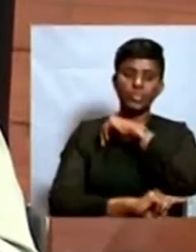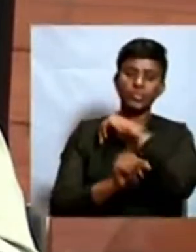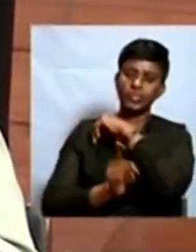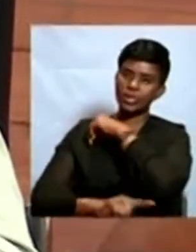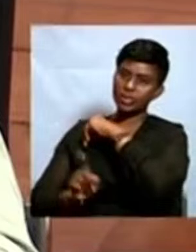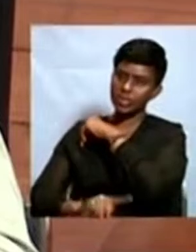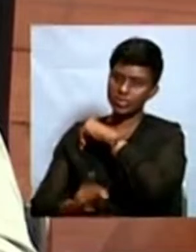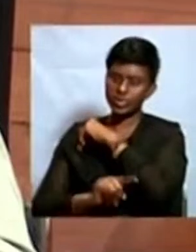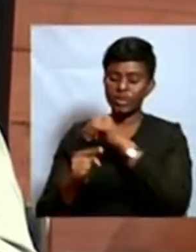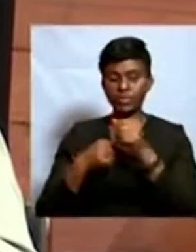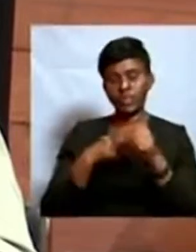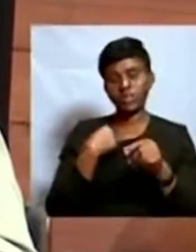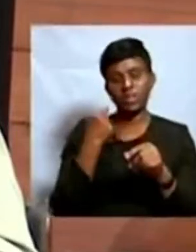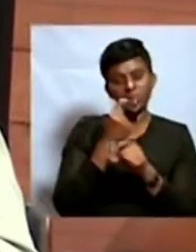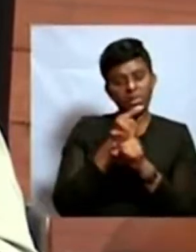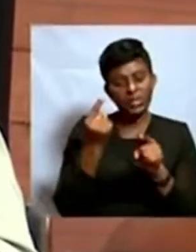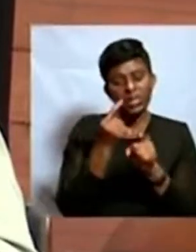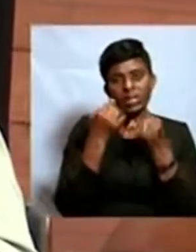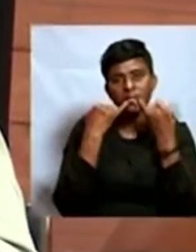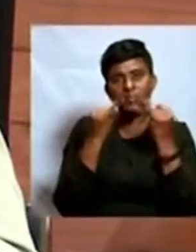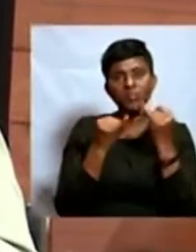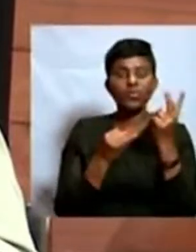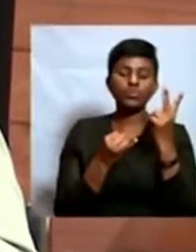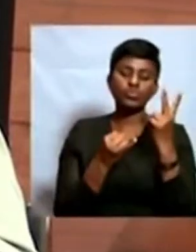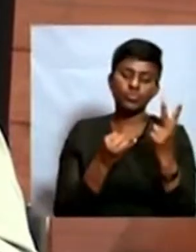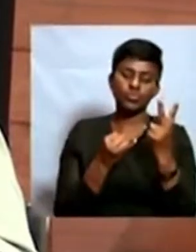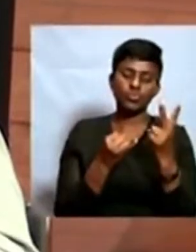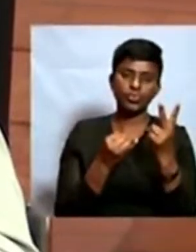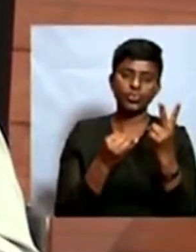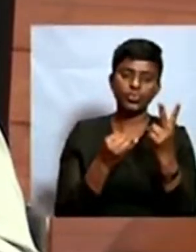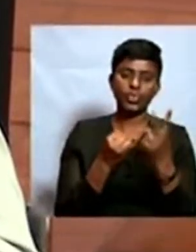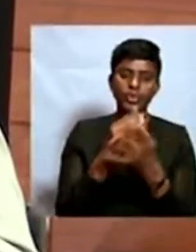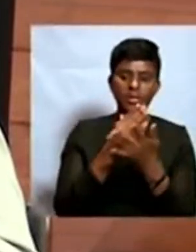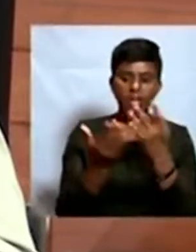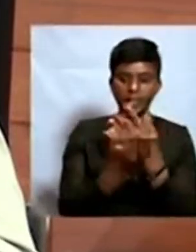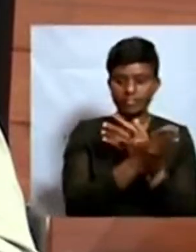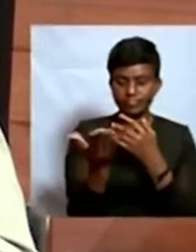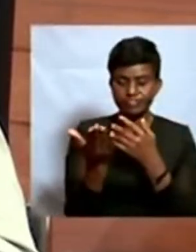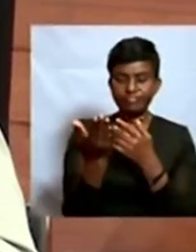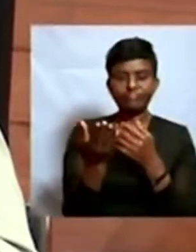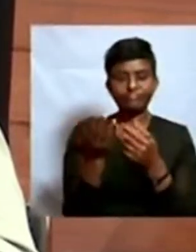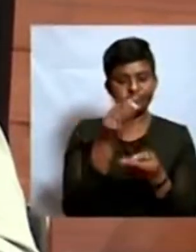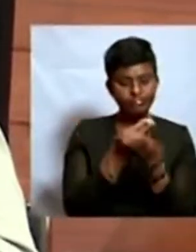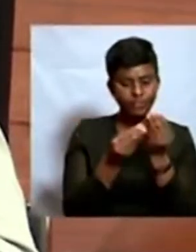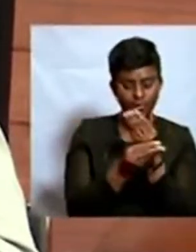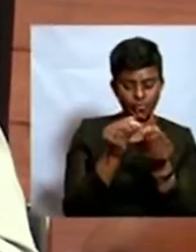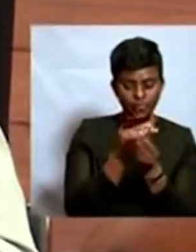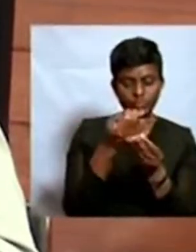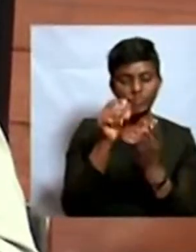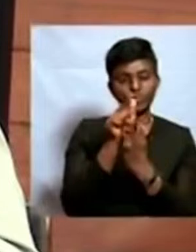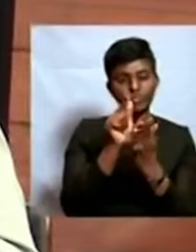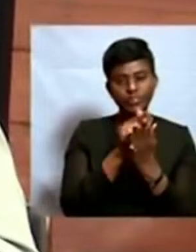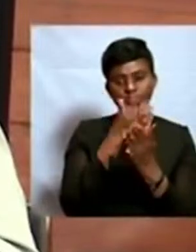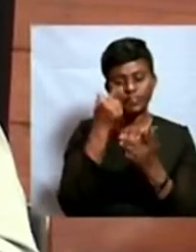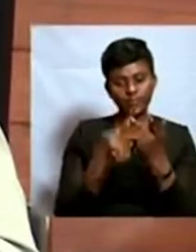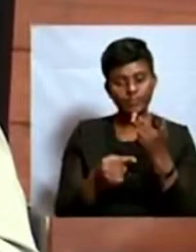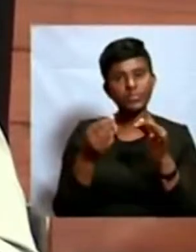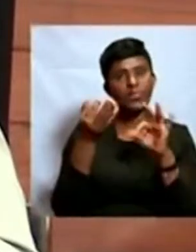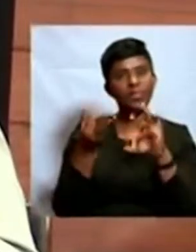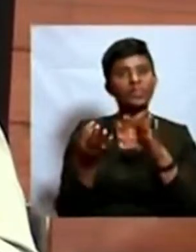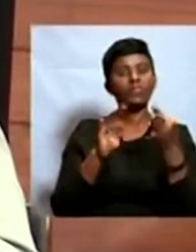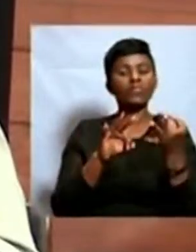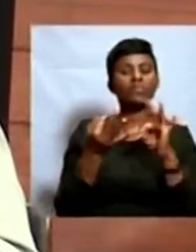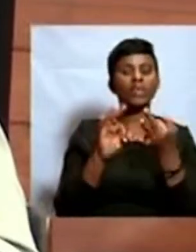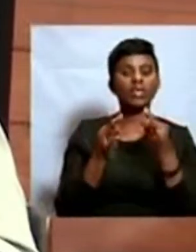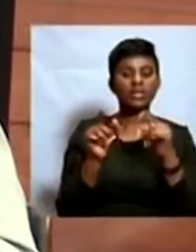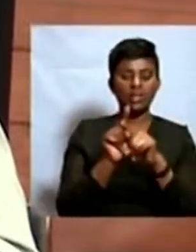And I'll just mention two. Some of the attributes of the law is that it is supposed to be fair